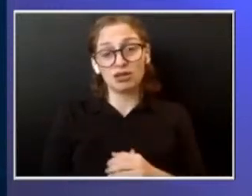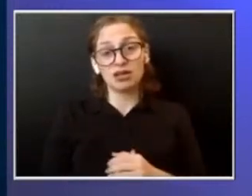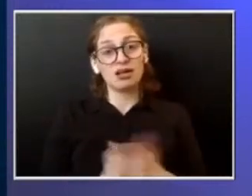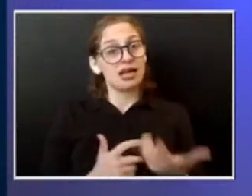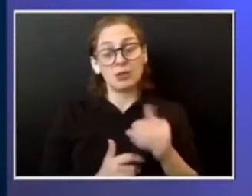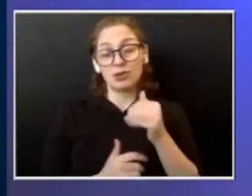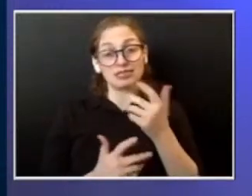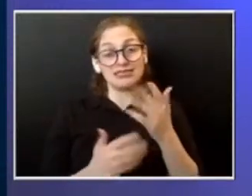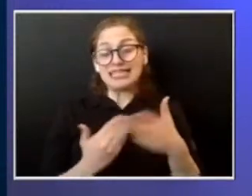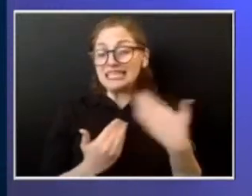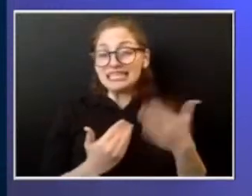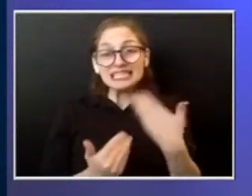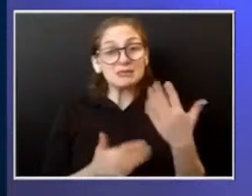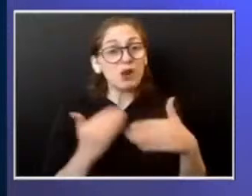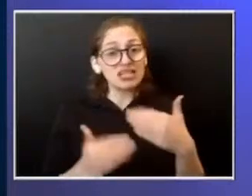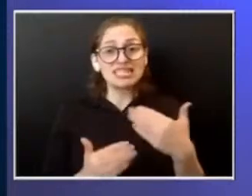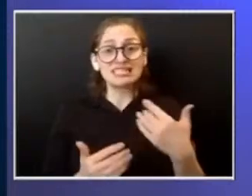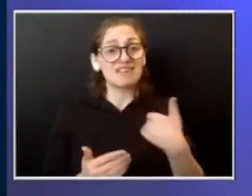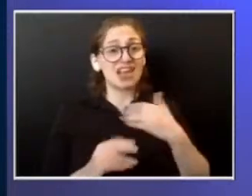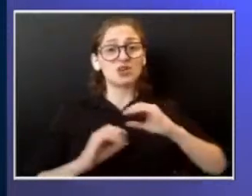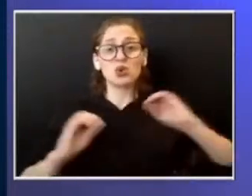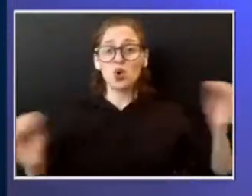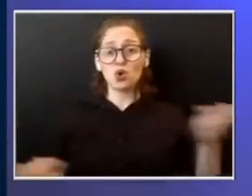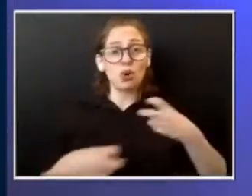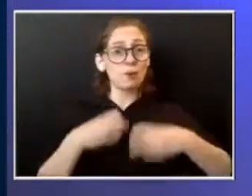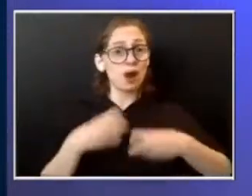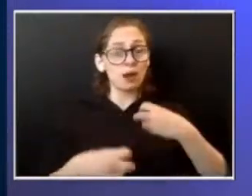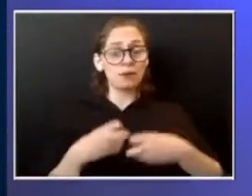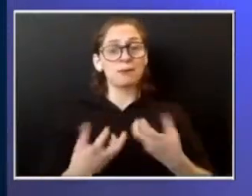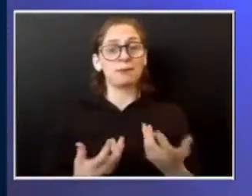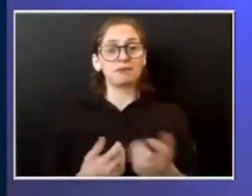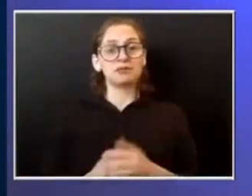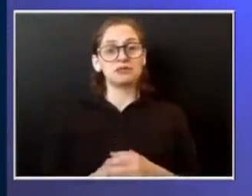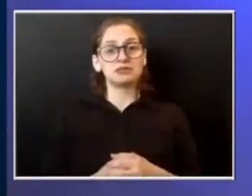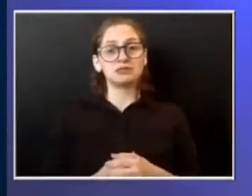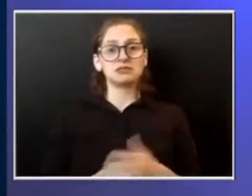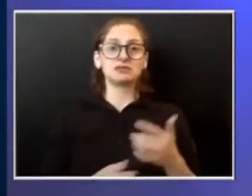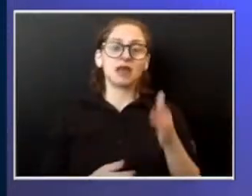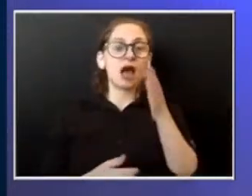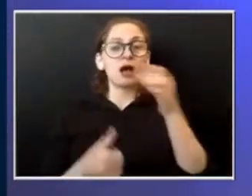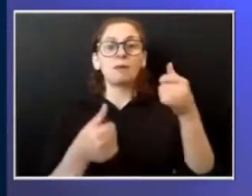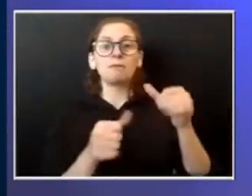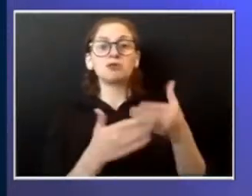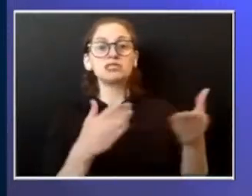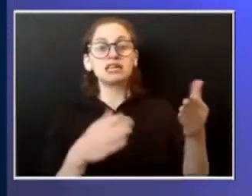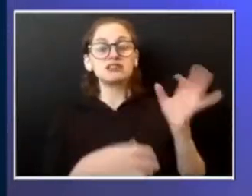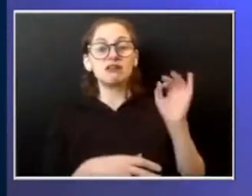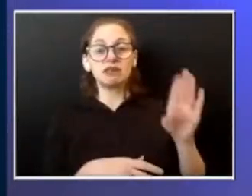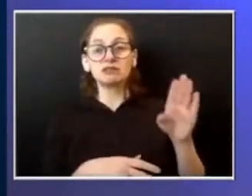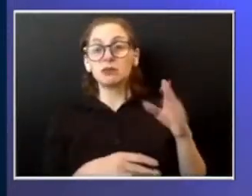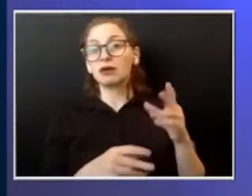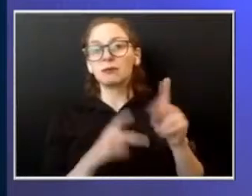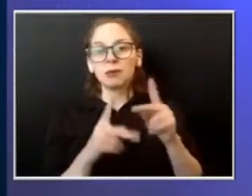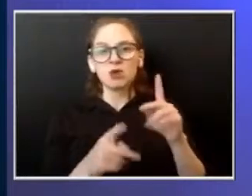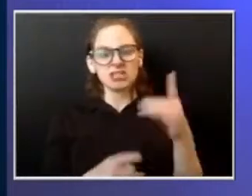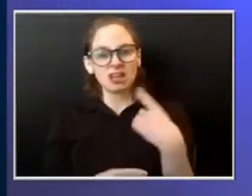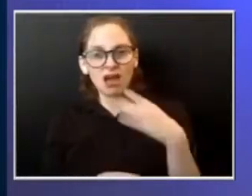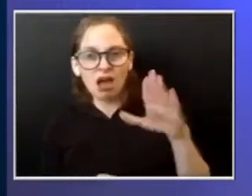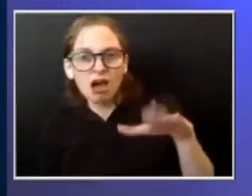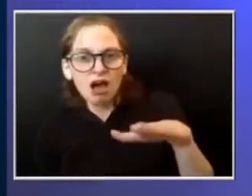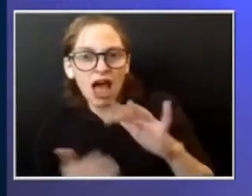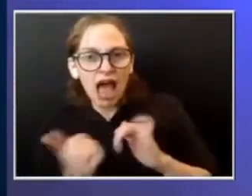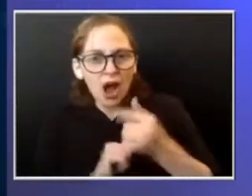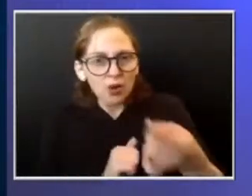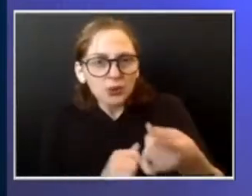mean, it's like it never happened. People will stop, because I put things on Facebook, and they'll stop and say, "How have you been? How are you doing?" And I'm like, "I'm good.